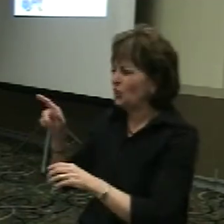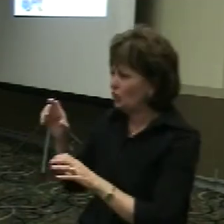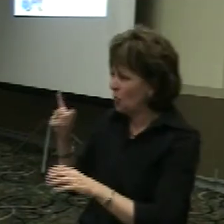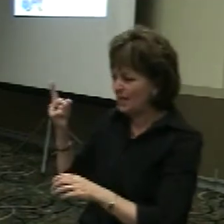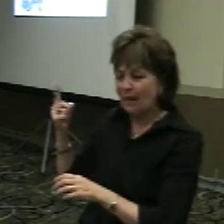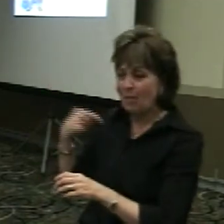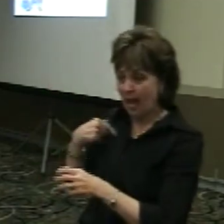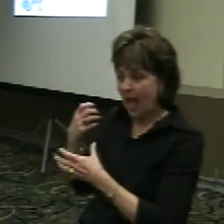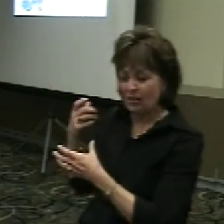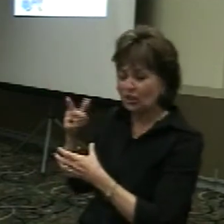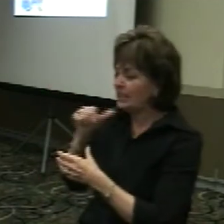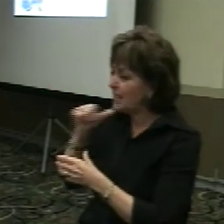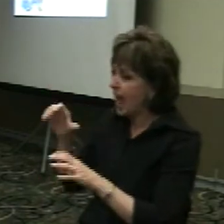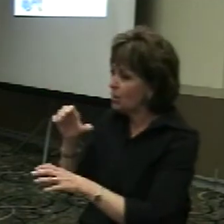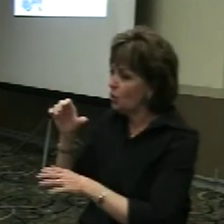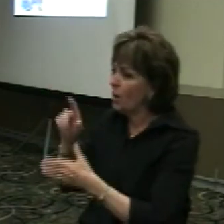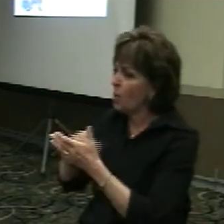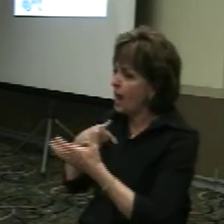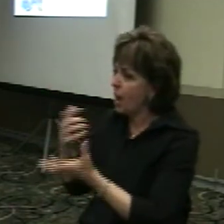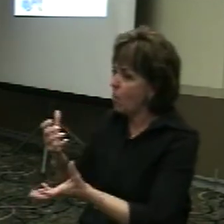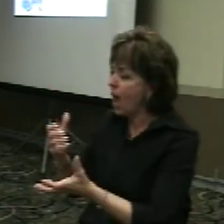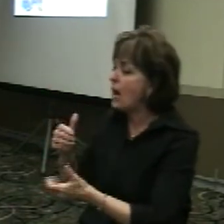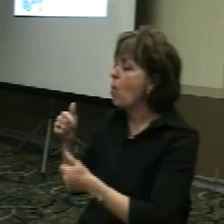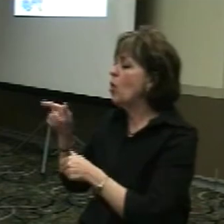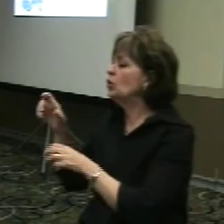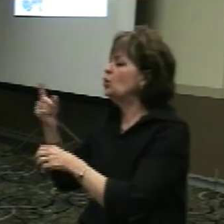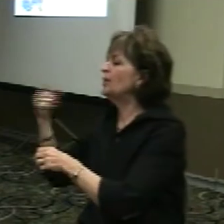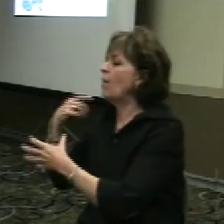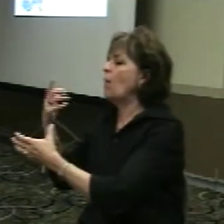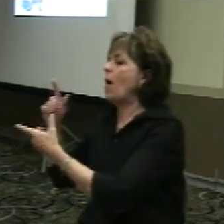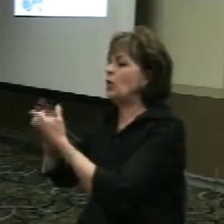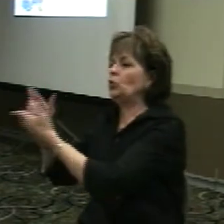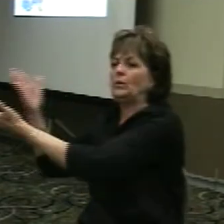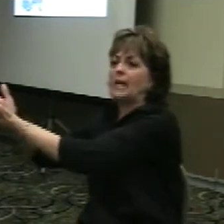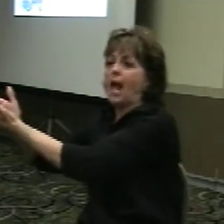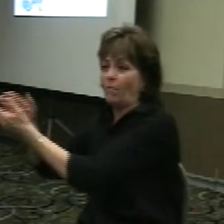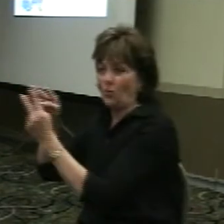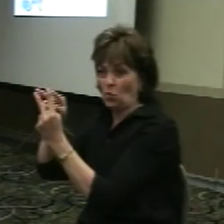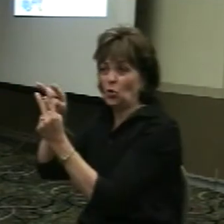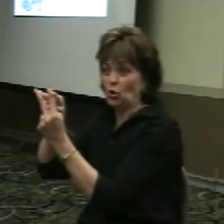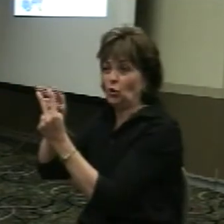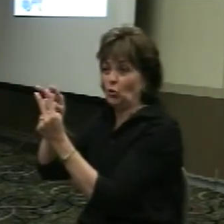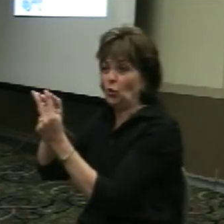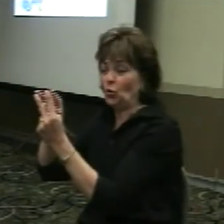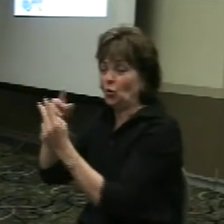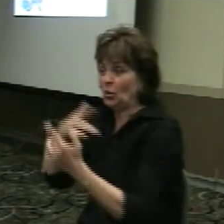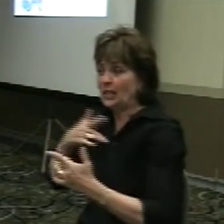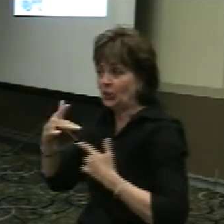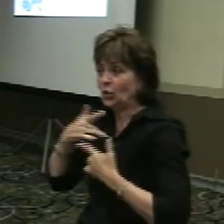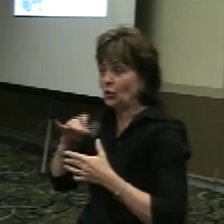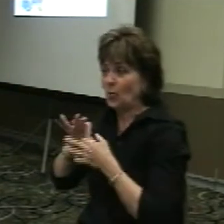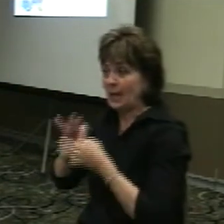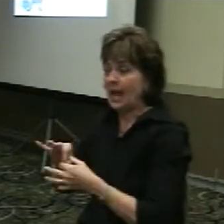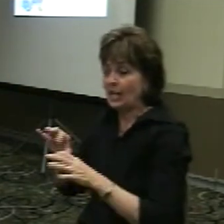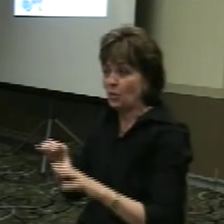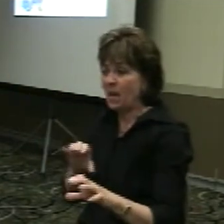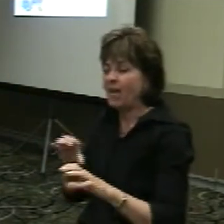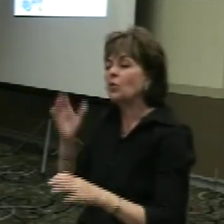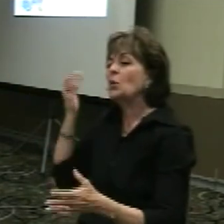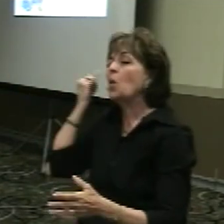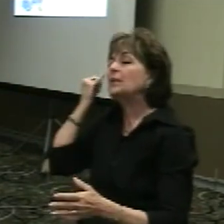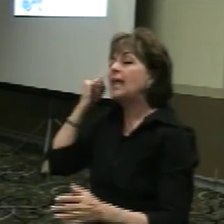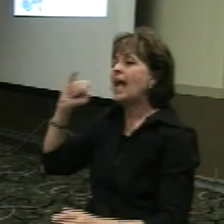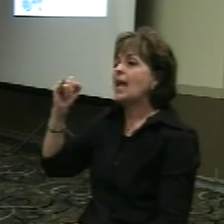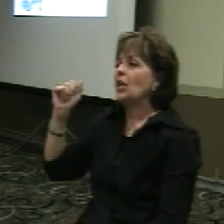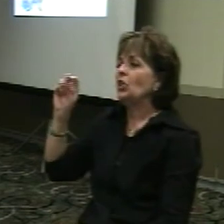something I want her to do, or she's doing something I want her to stop, right? Those are the two groups that we usually have the concerns with in terms of behavior. So we'll